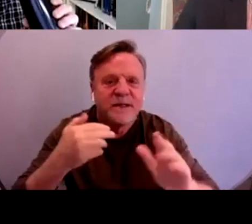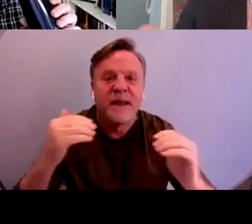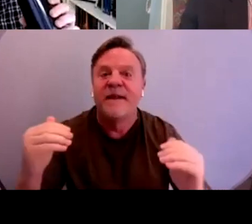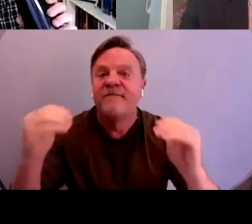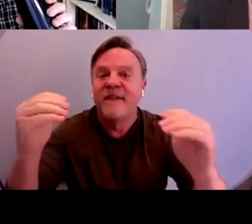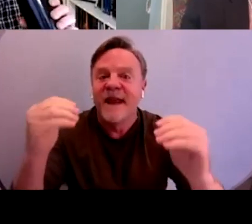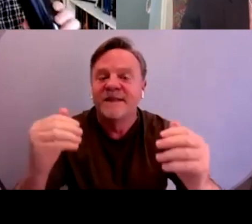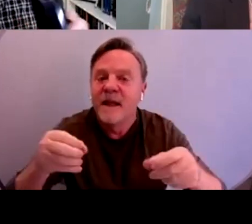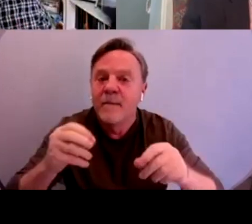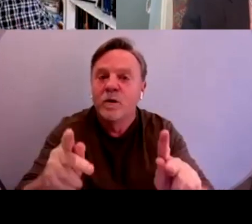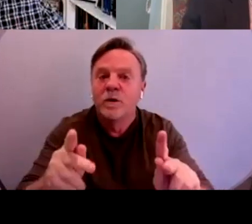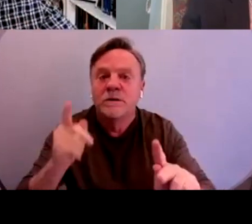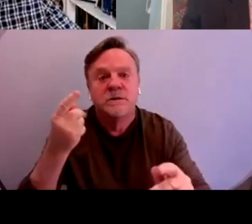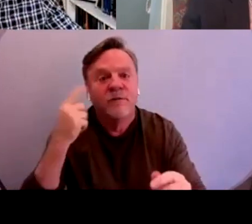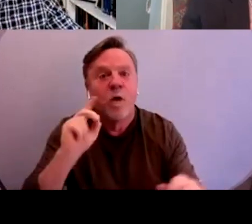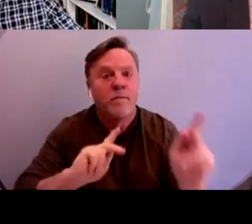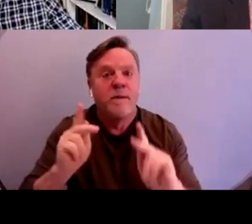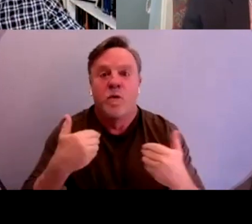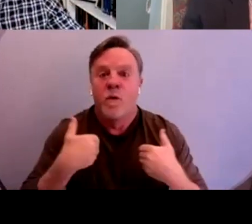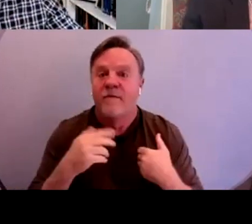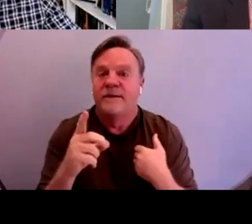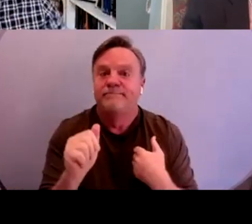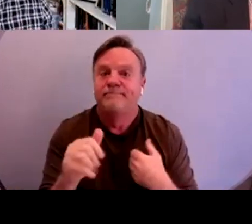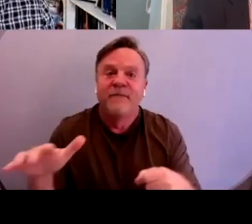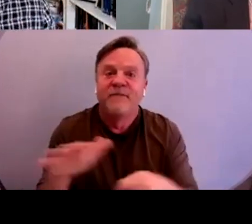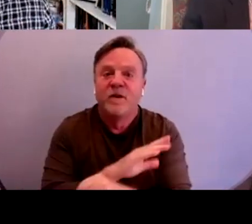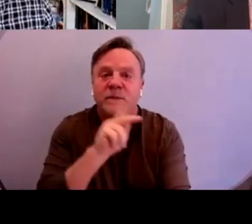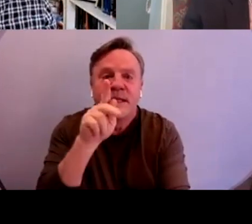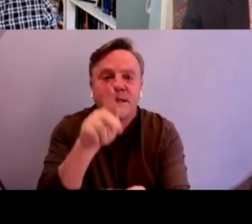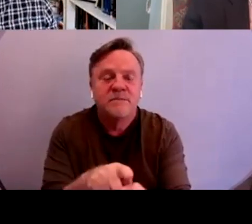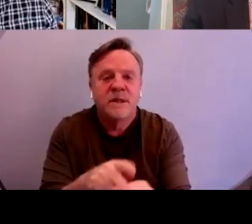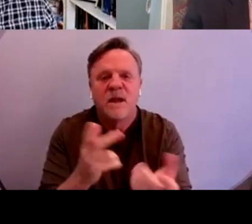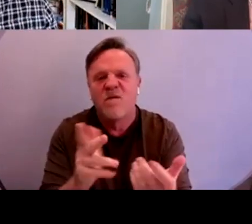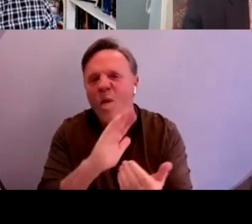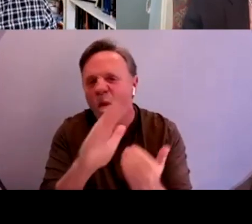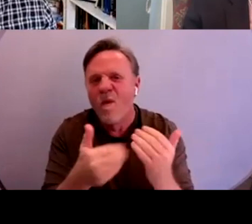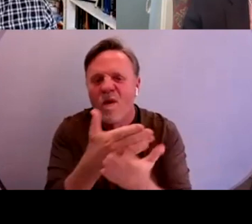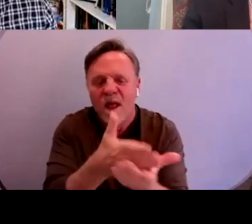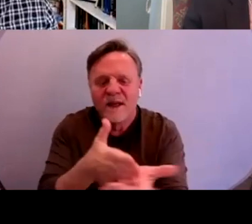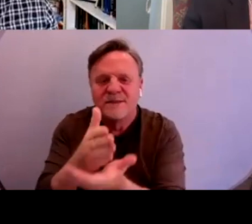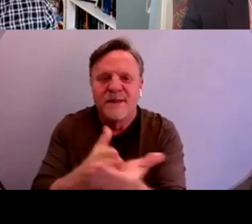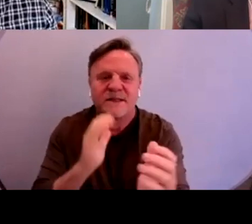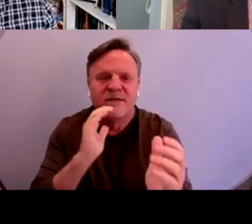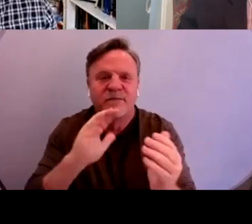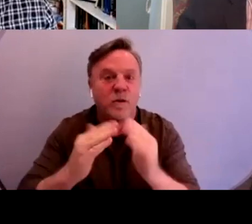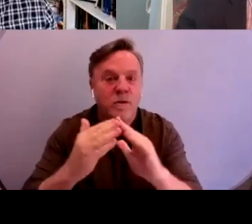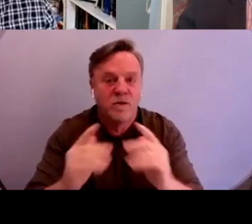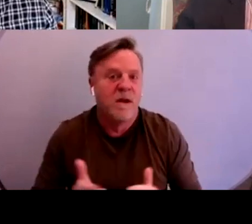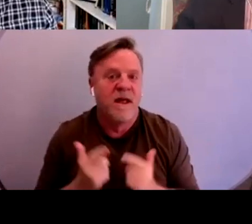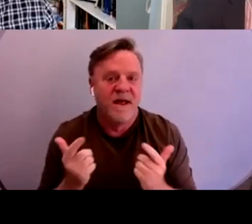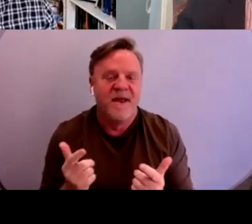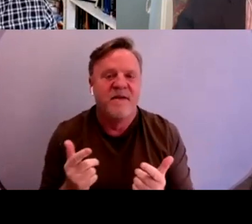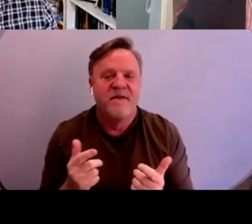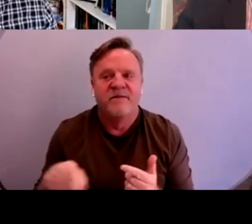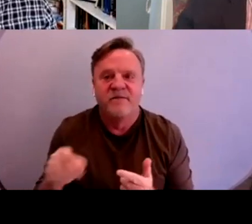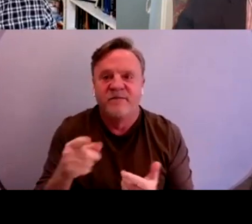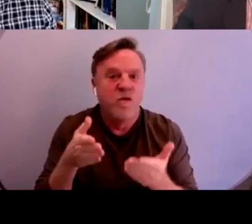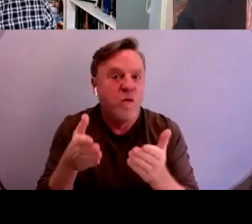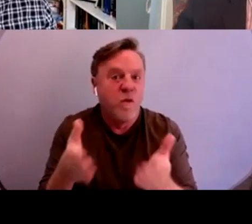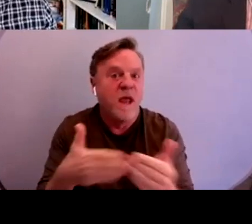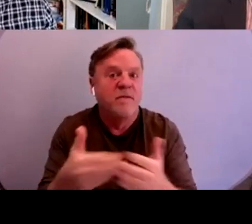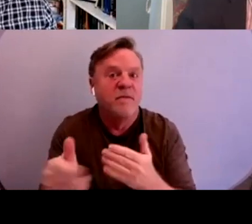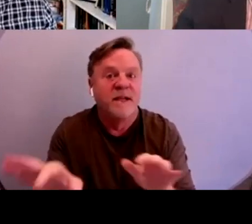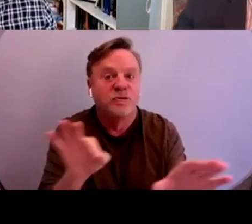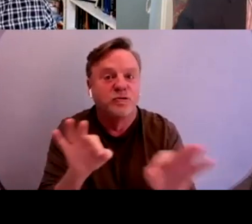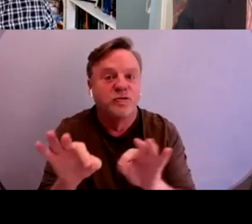so people with disabilities can fully participate in all aspects of community life as they choose.